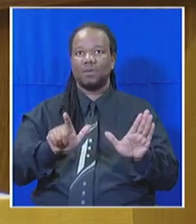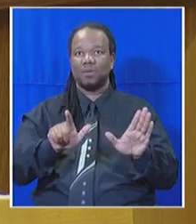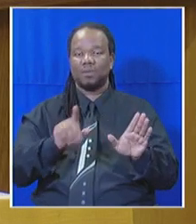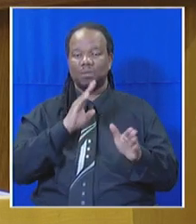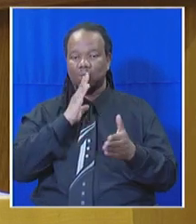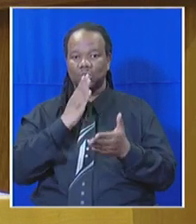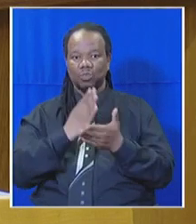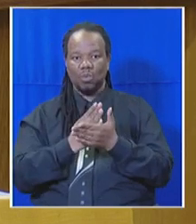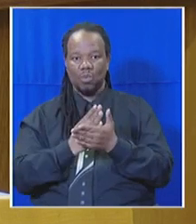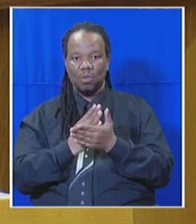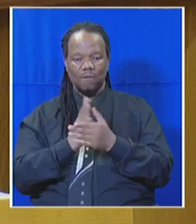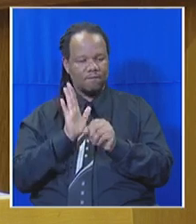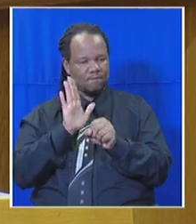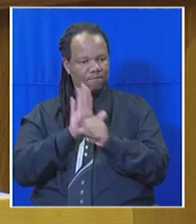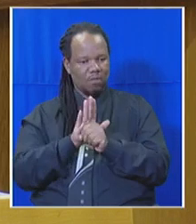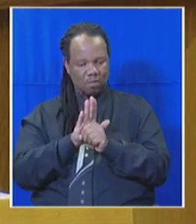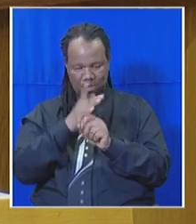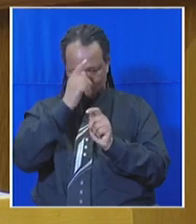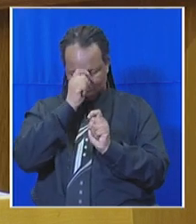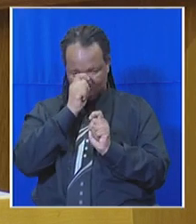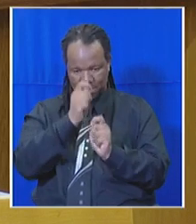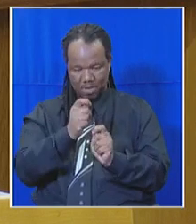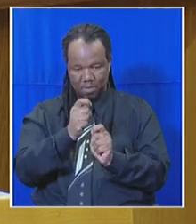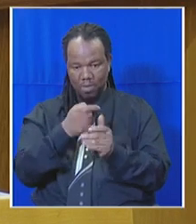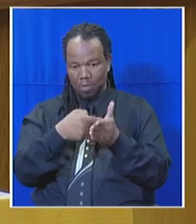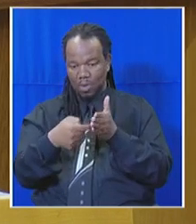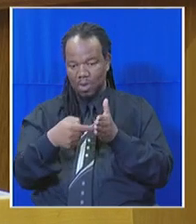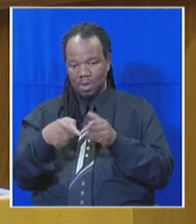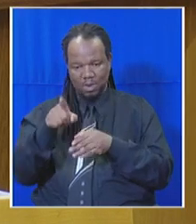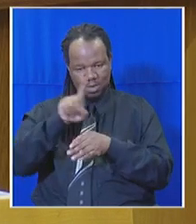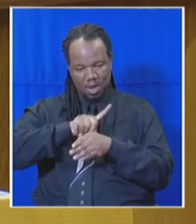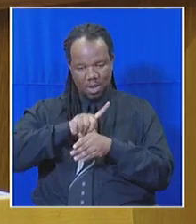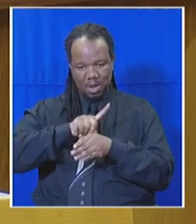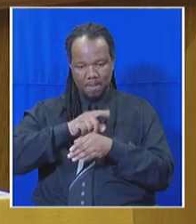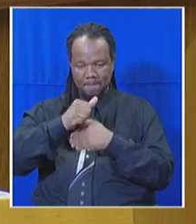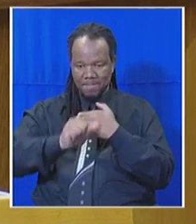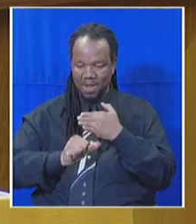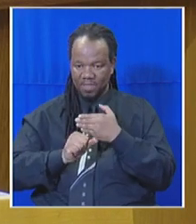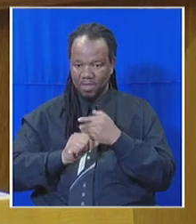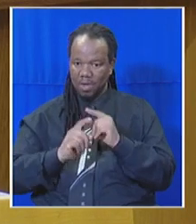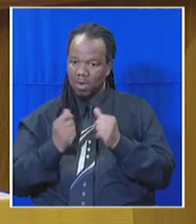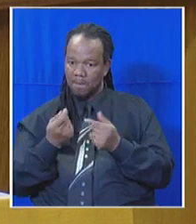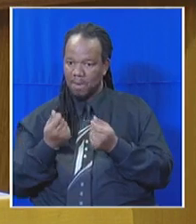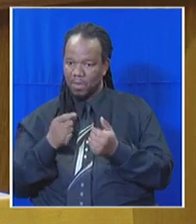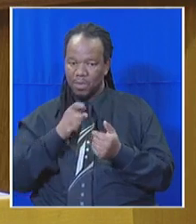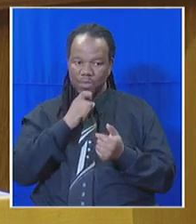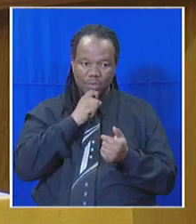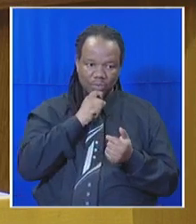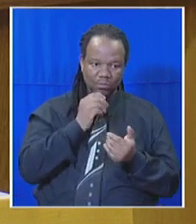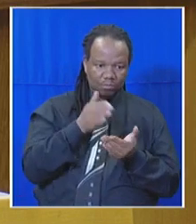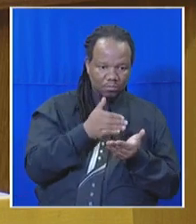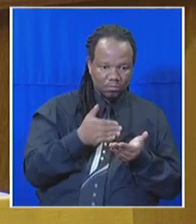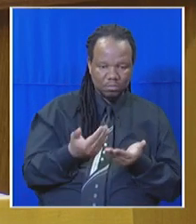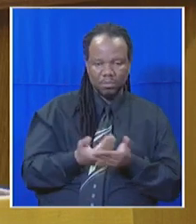100% compliance with doing daily, weekly, monthly reconciliation of cash, bank, etc. Now,